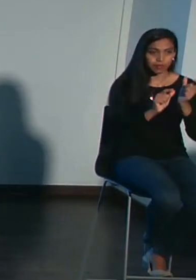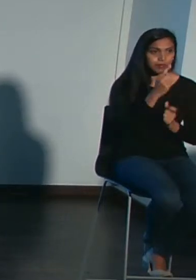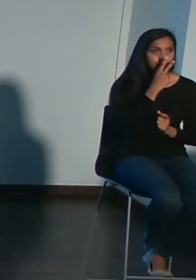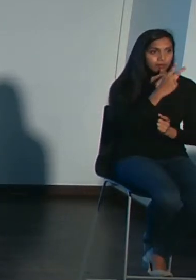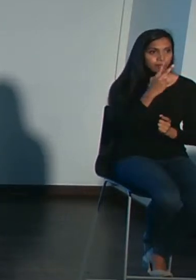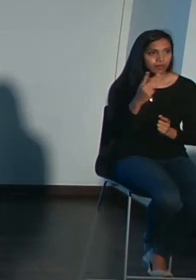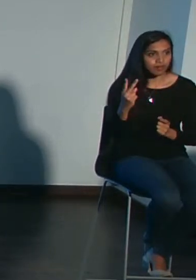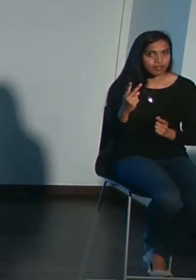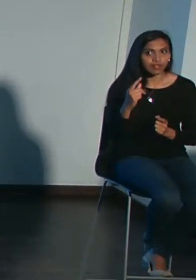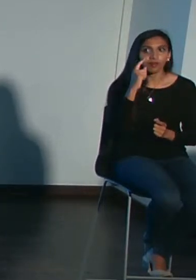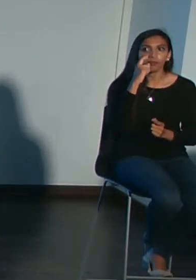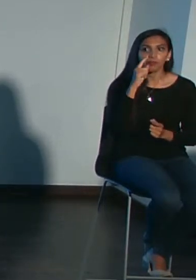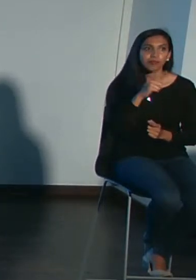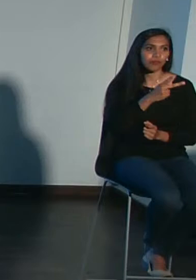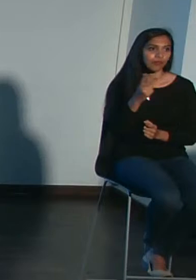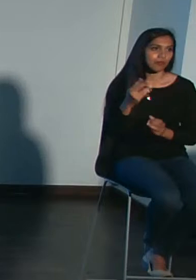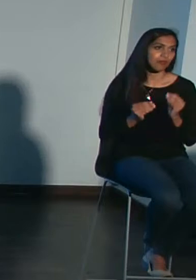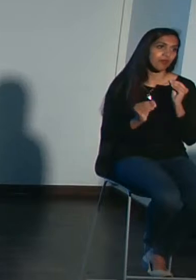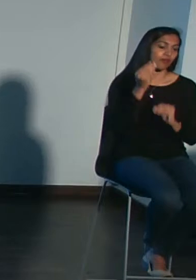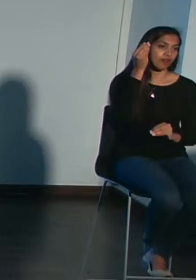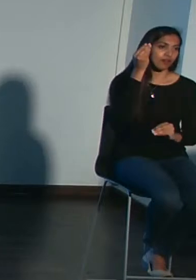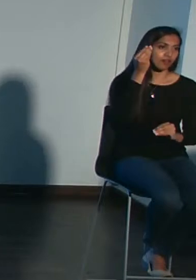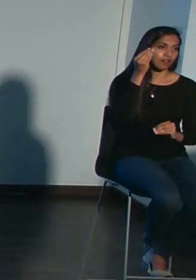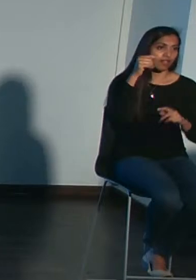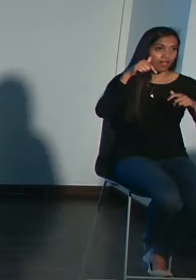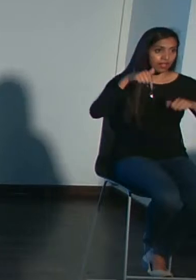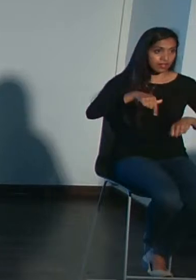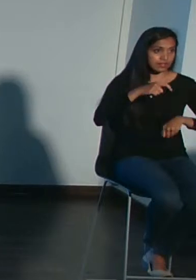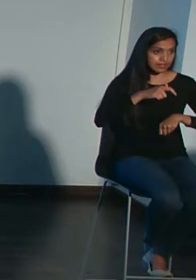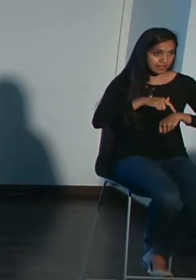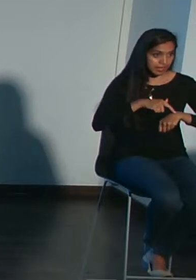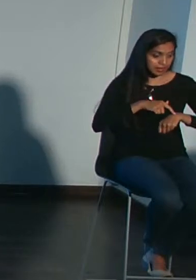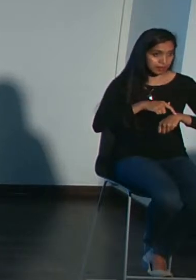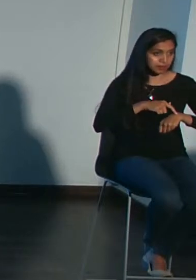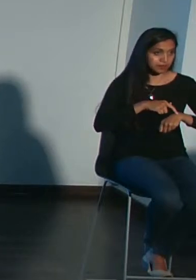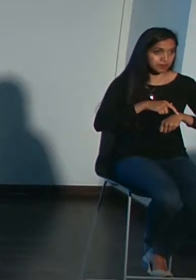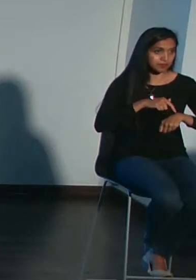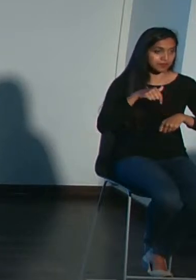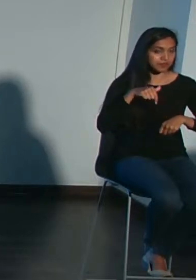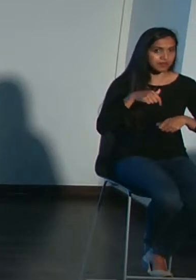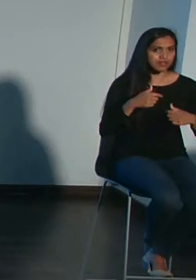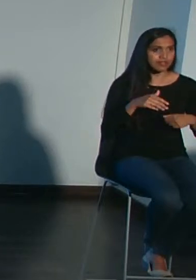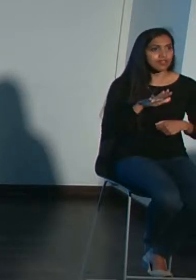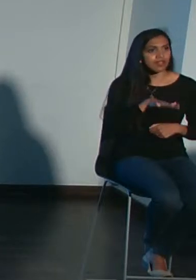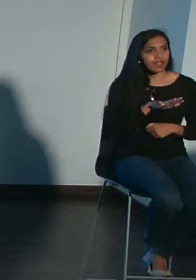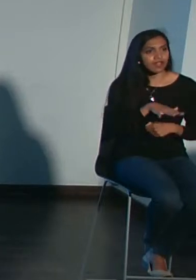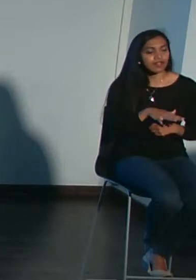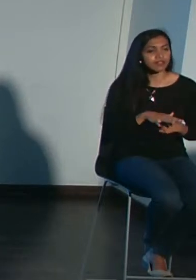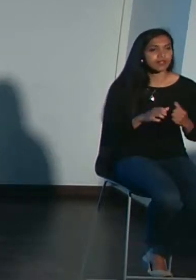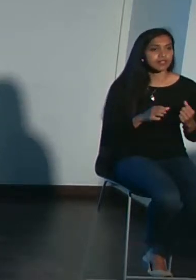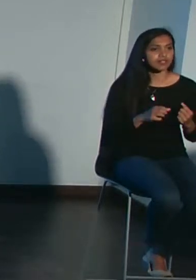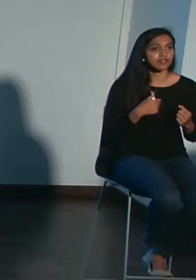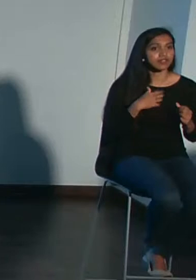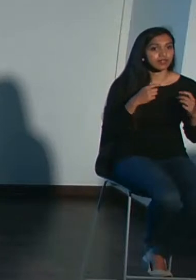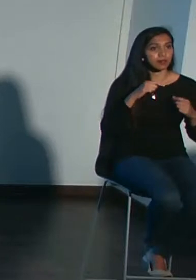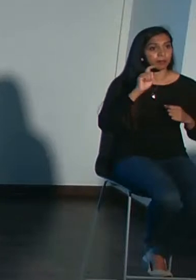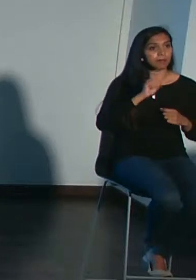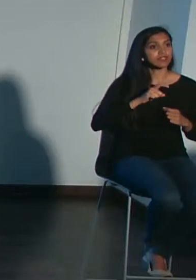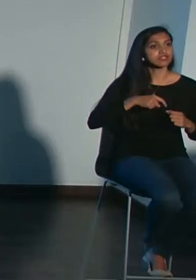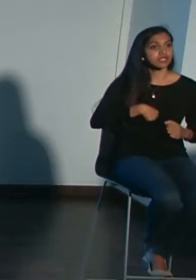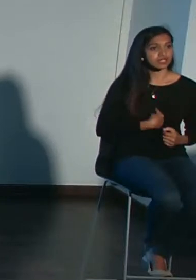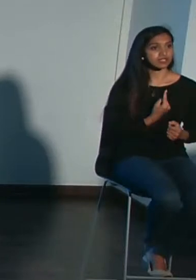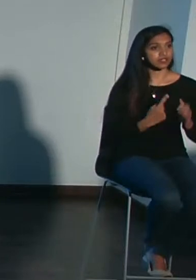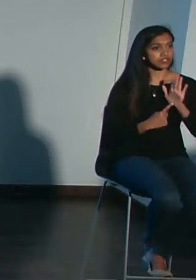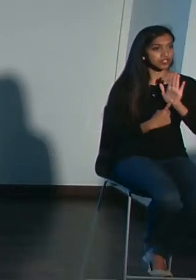are women. And at the same time, we do have to present ourselves,